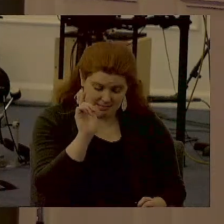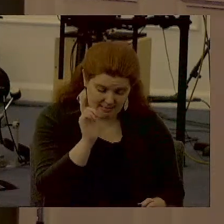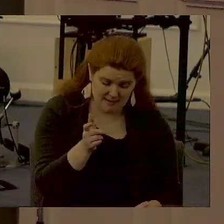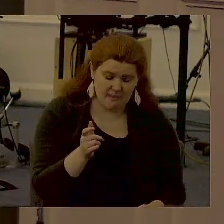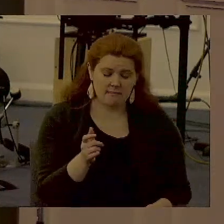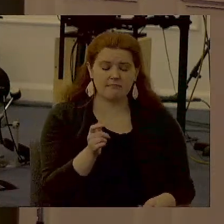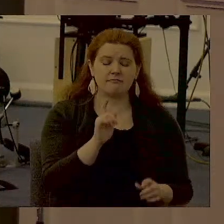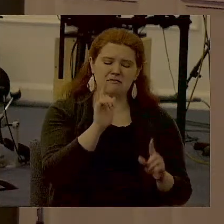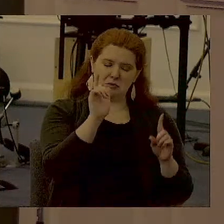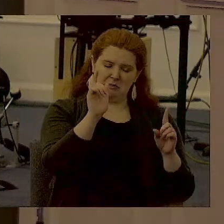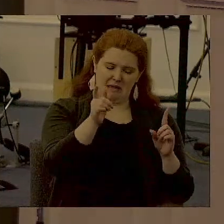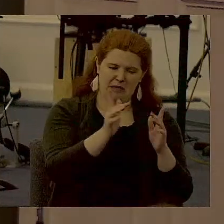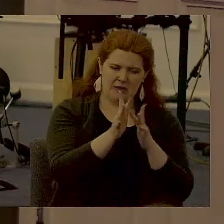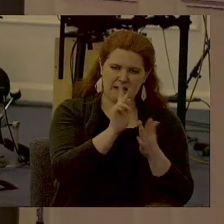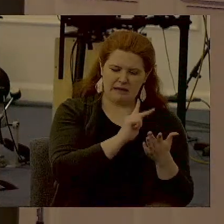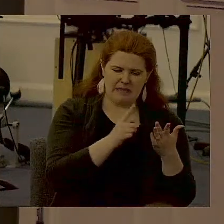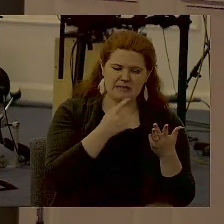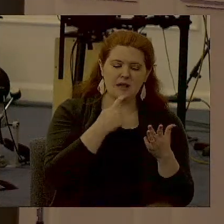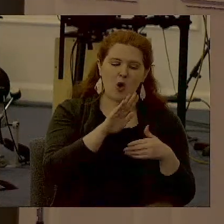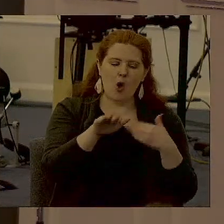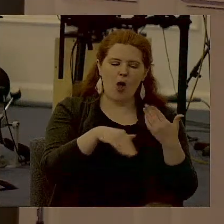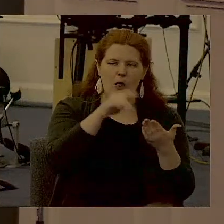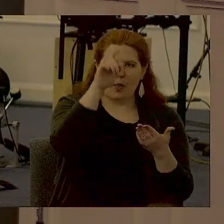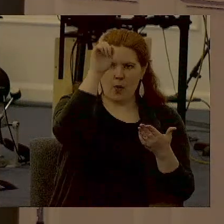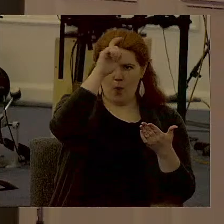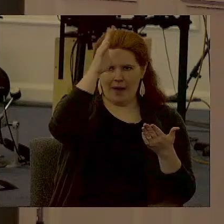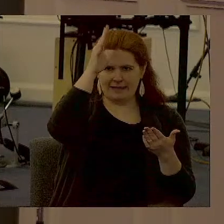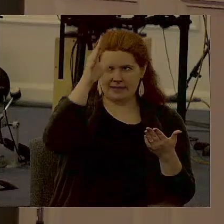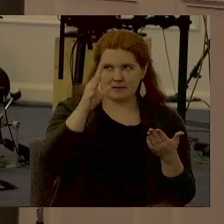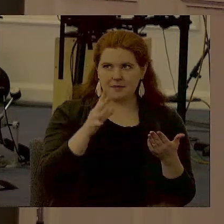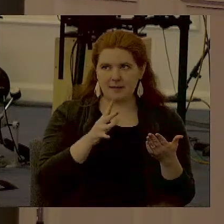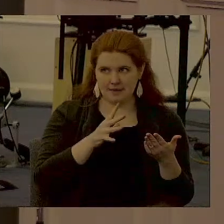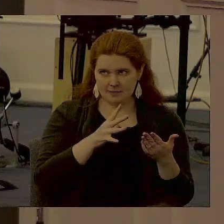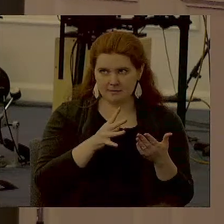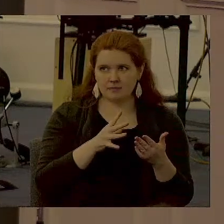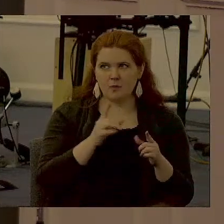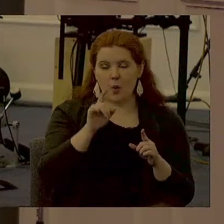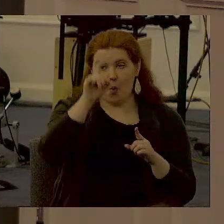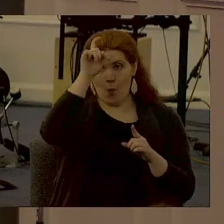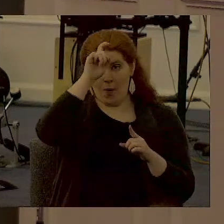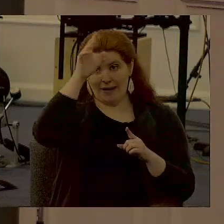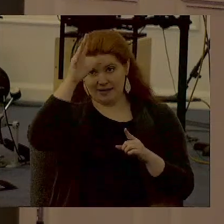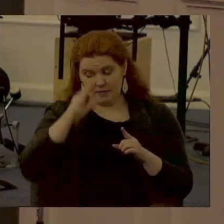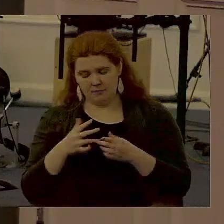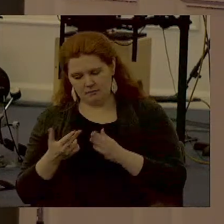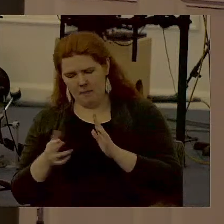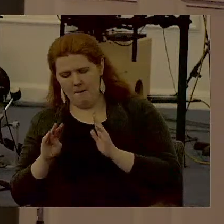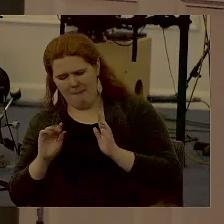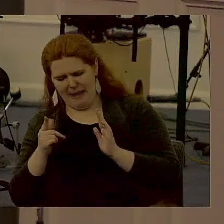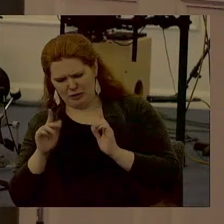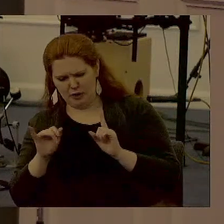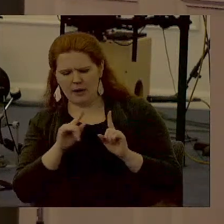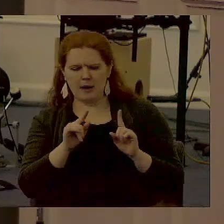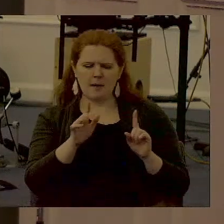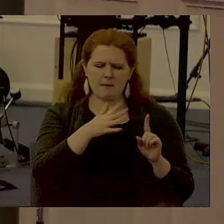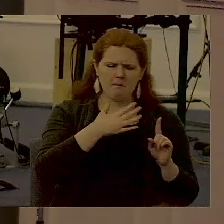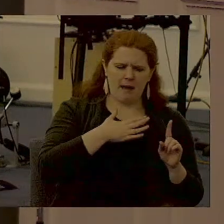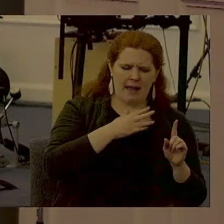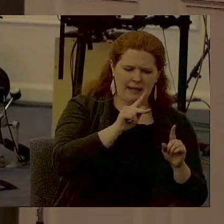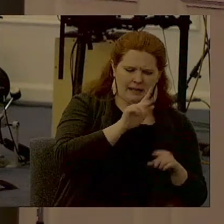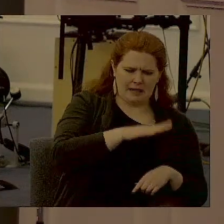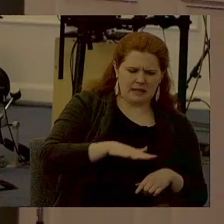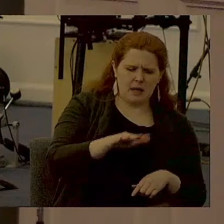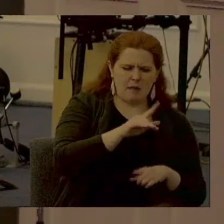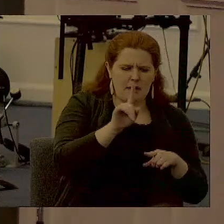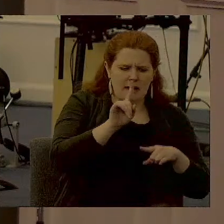says this: all of the wise men, the magi of my kingdom, are not able to